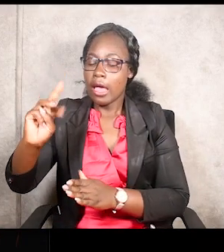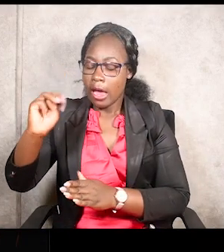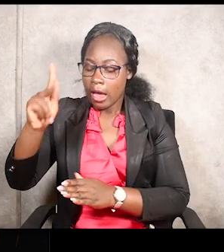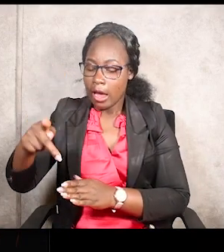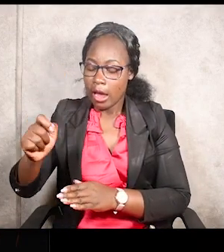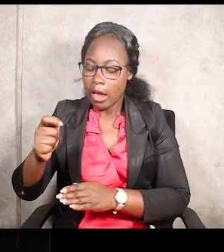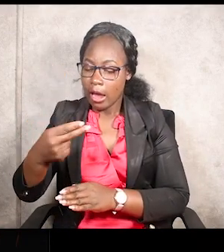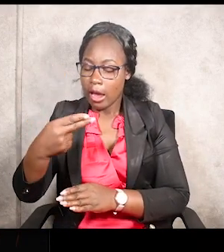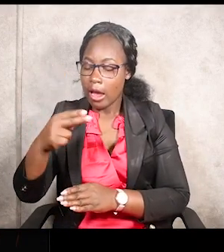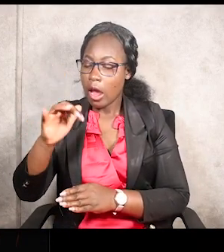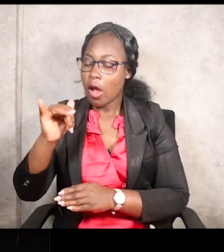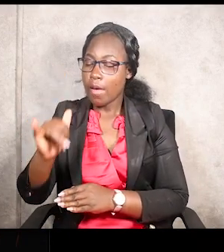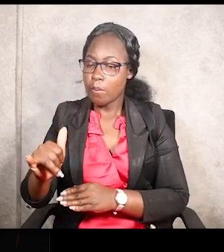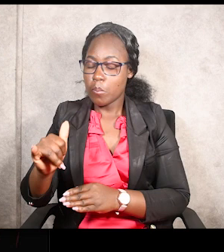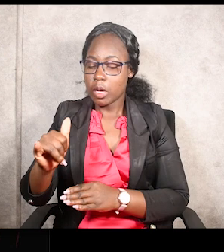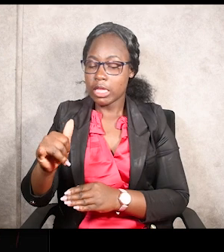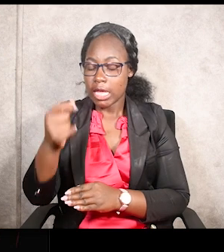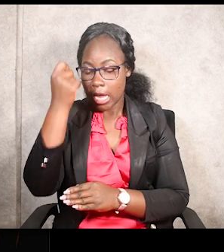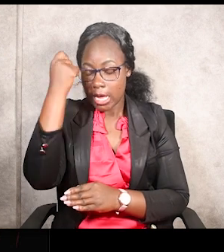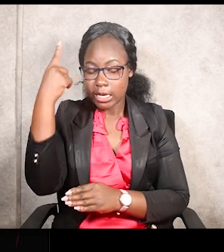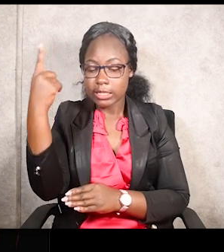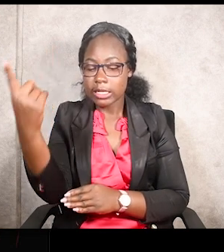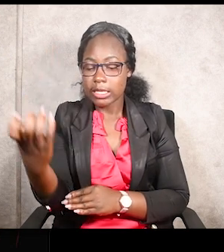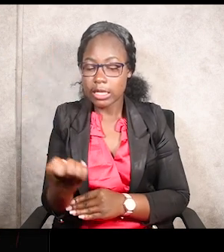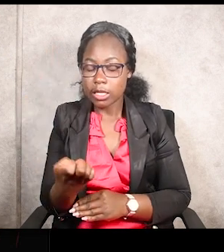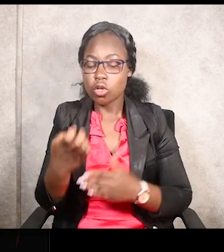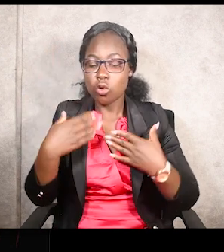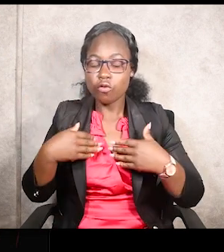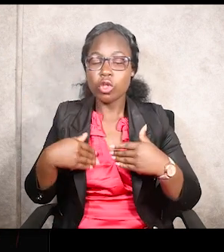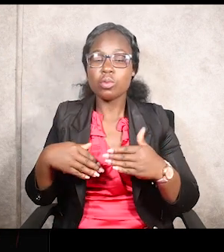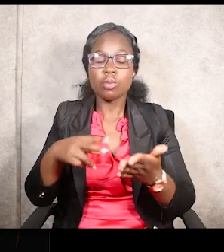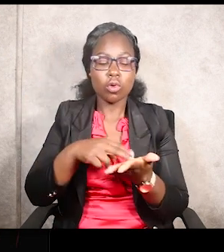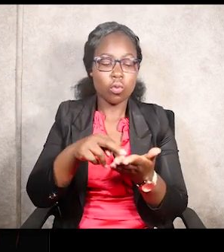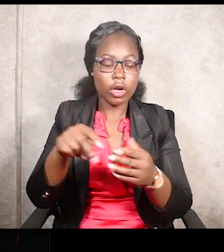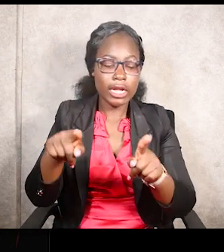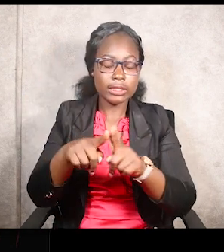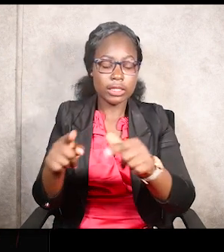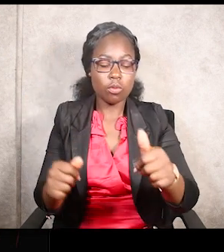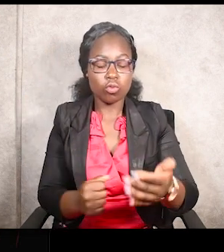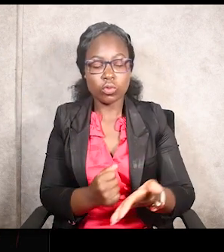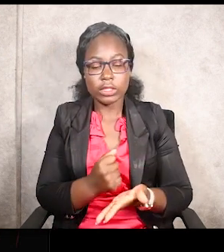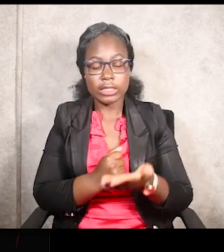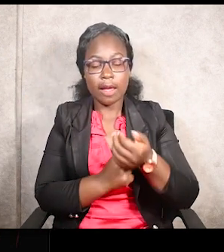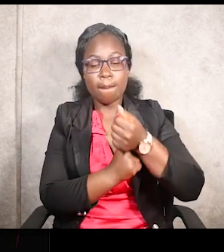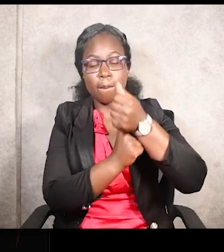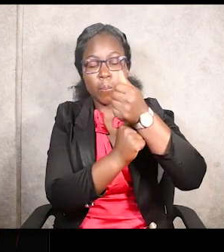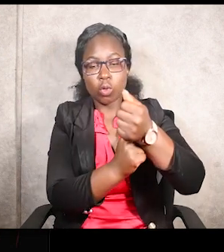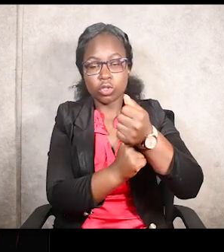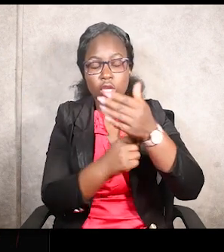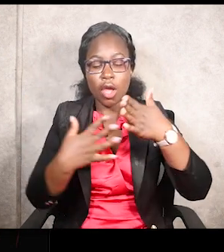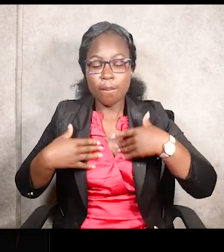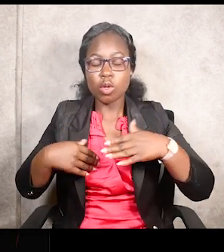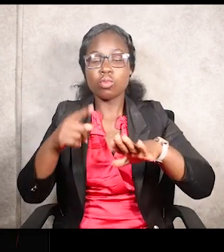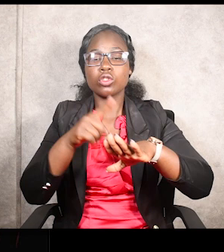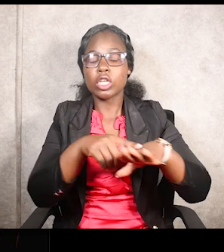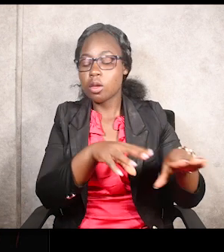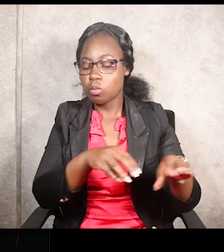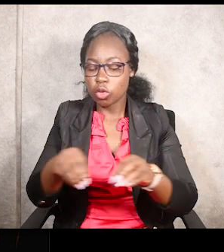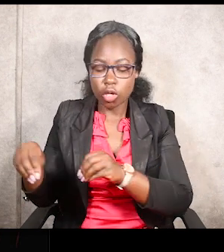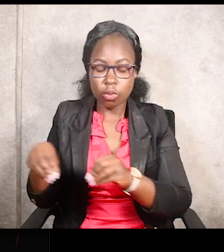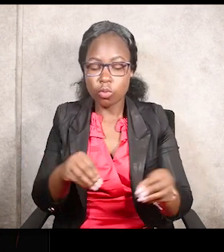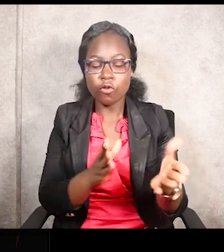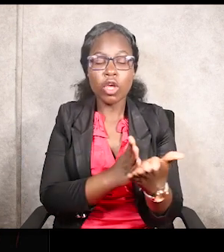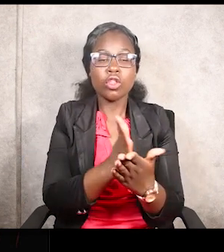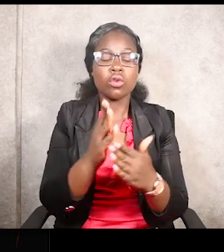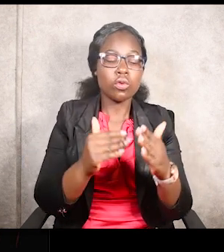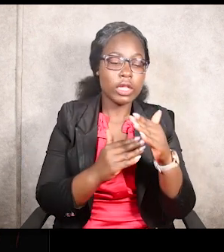understand needs and emotions of other people, walking in their shoes and just being there to support and facilitate people as they move through the